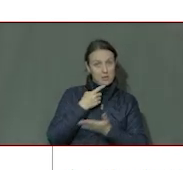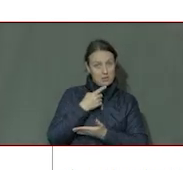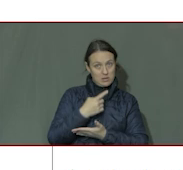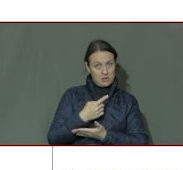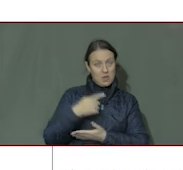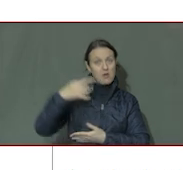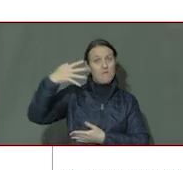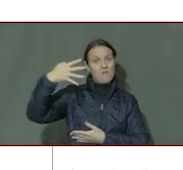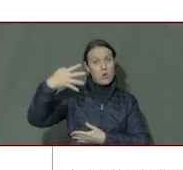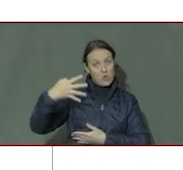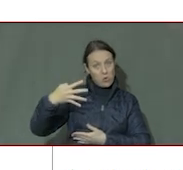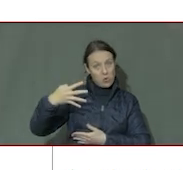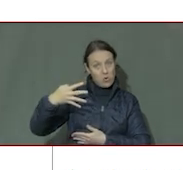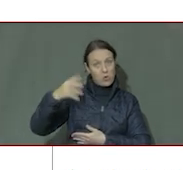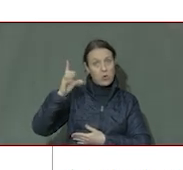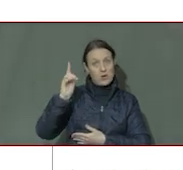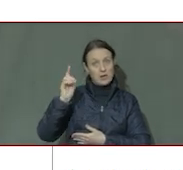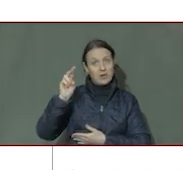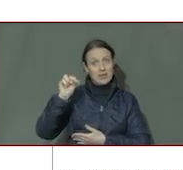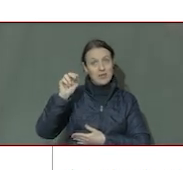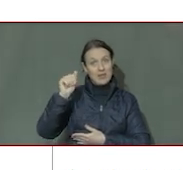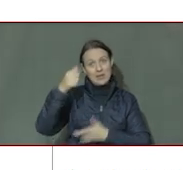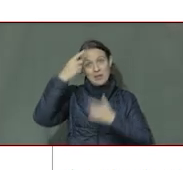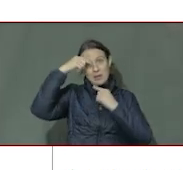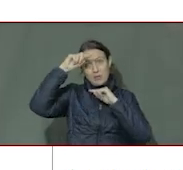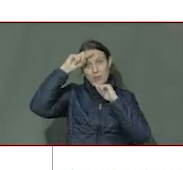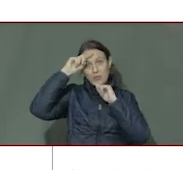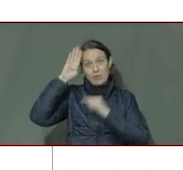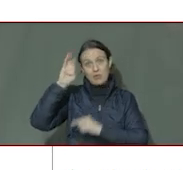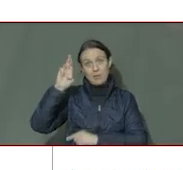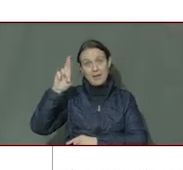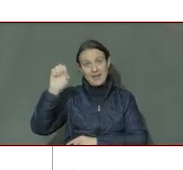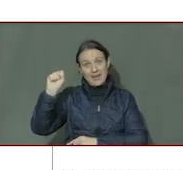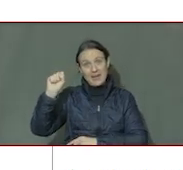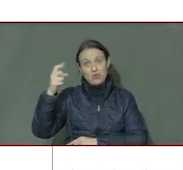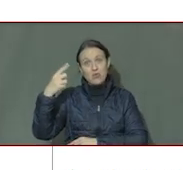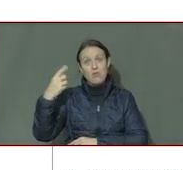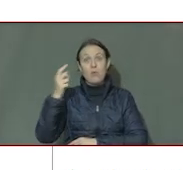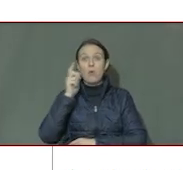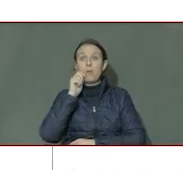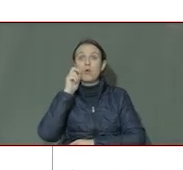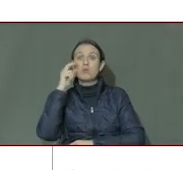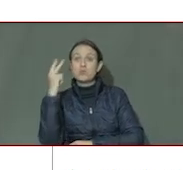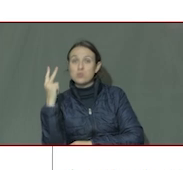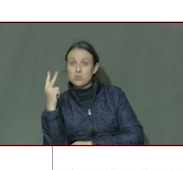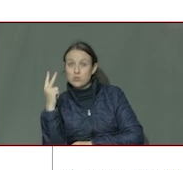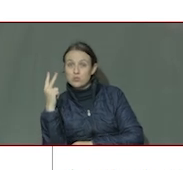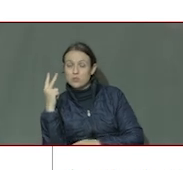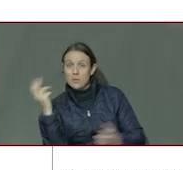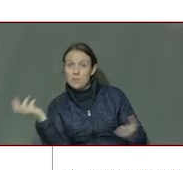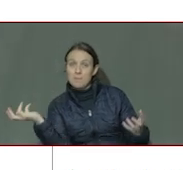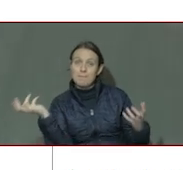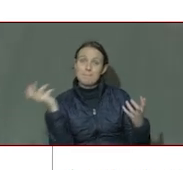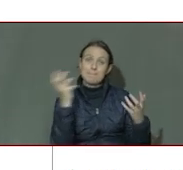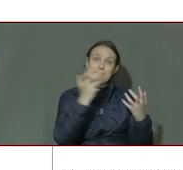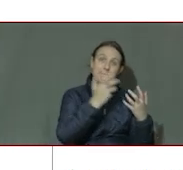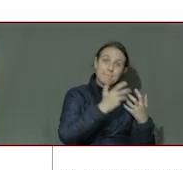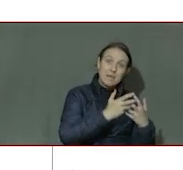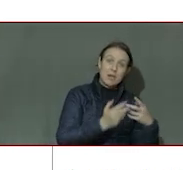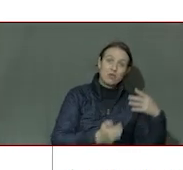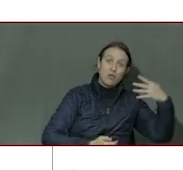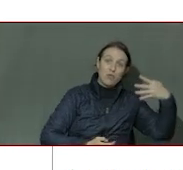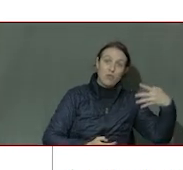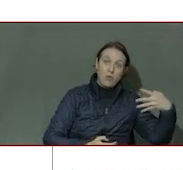saying 4 DNA profile bars of male 2 matches with